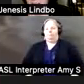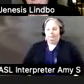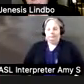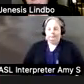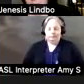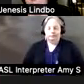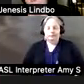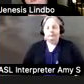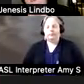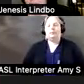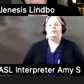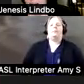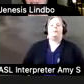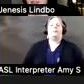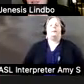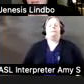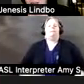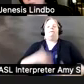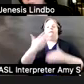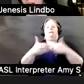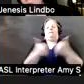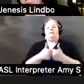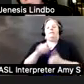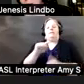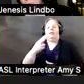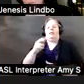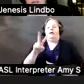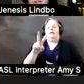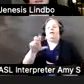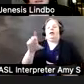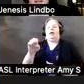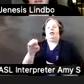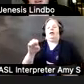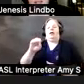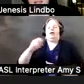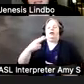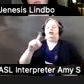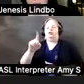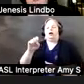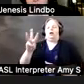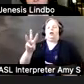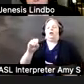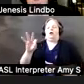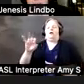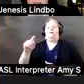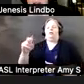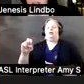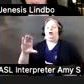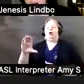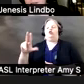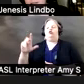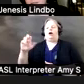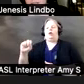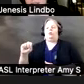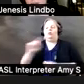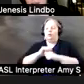And then next one is The Veil Shadow of the Crown. The cost is $20. It is on